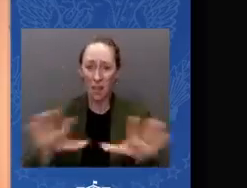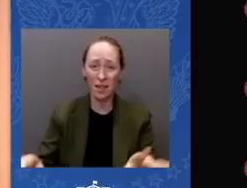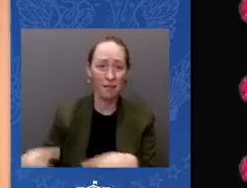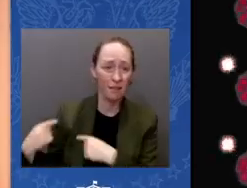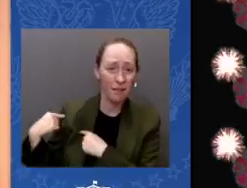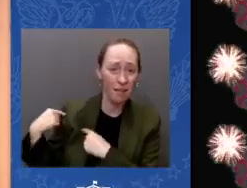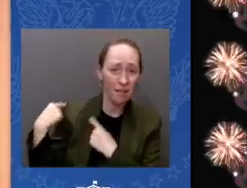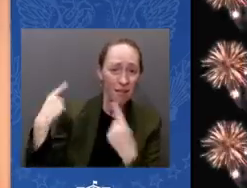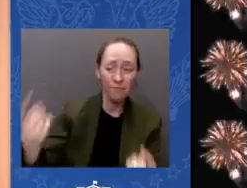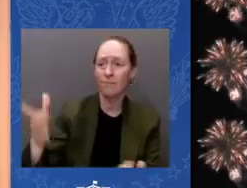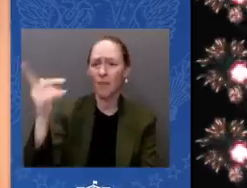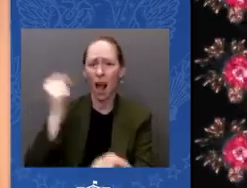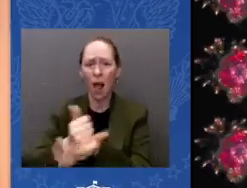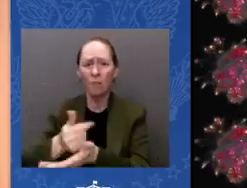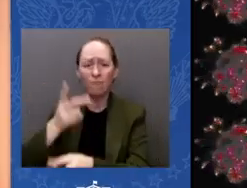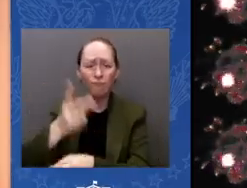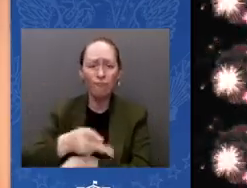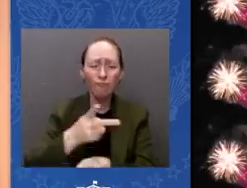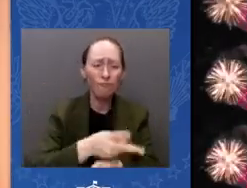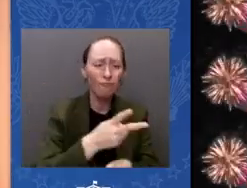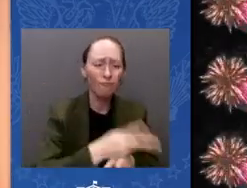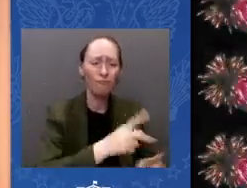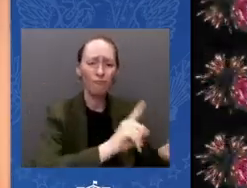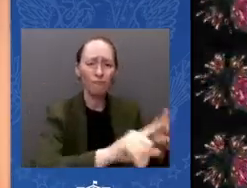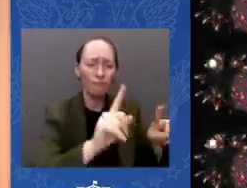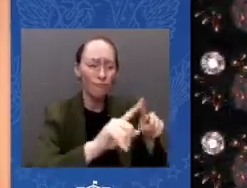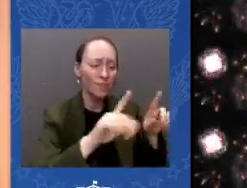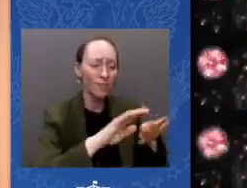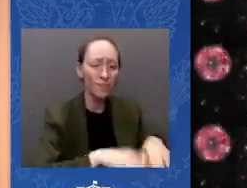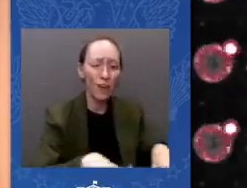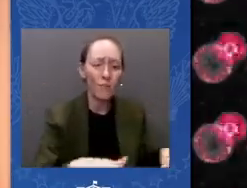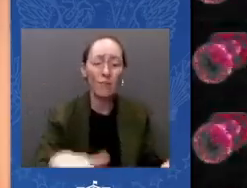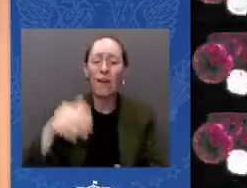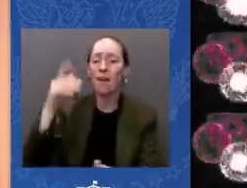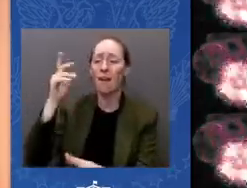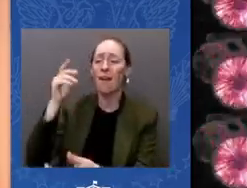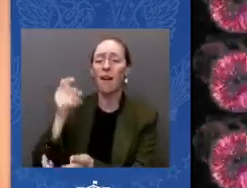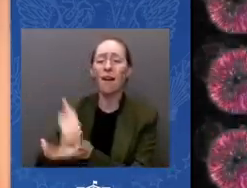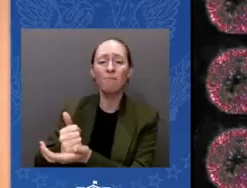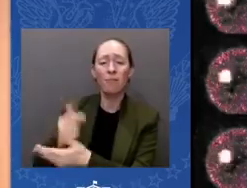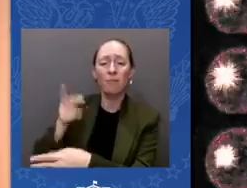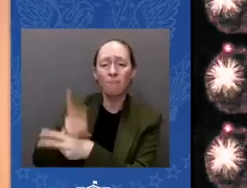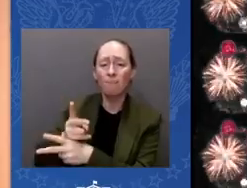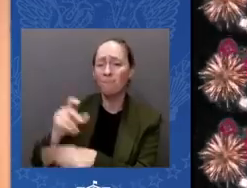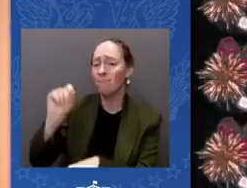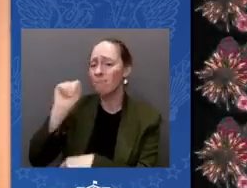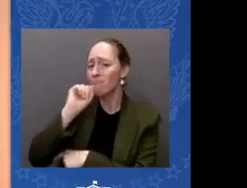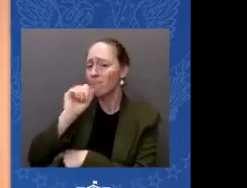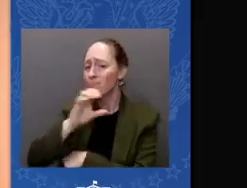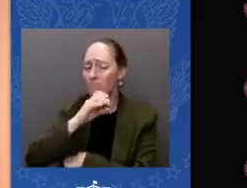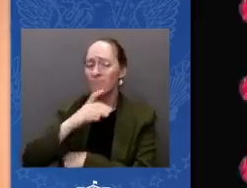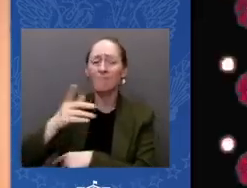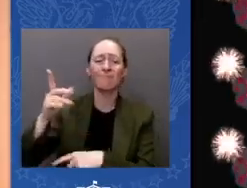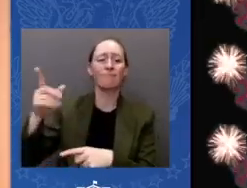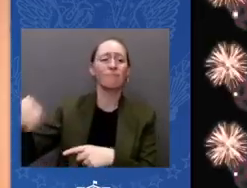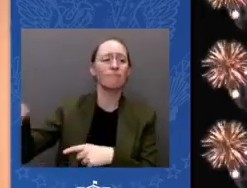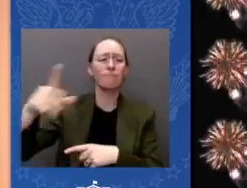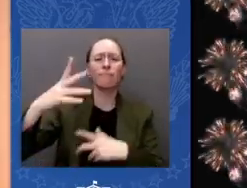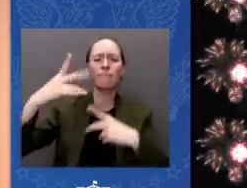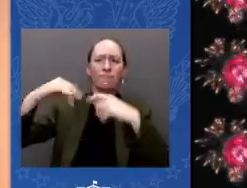climate, working to fix our immigration system, defending rights and freedoms, building a more just and equitable